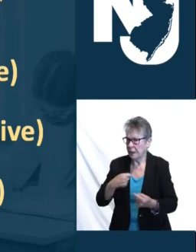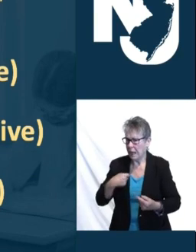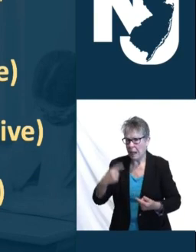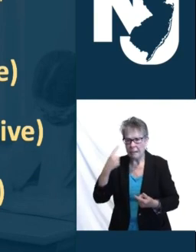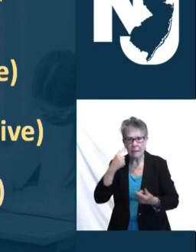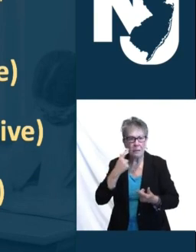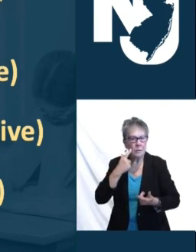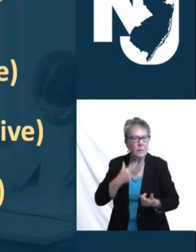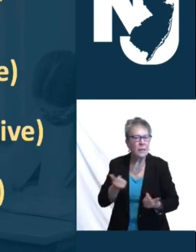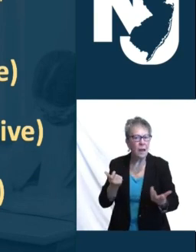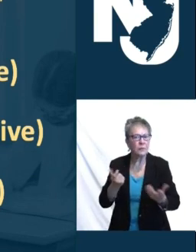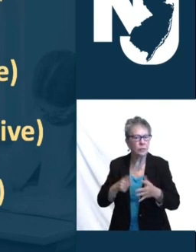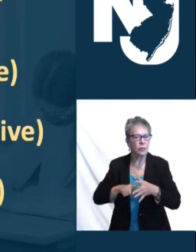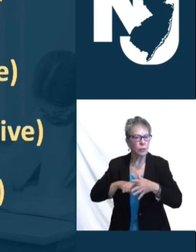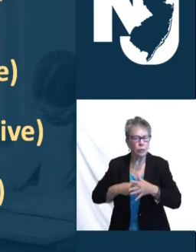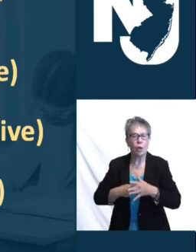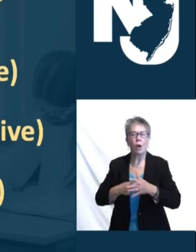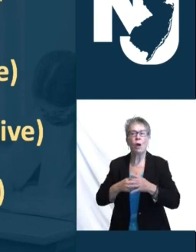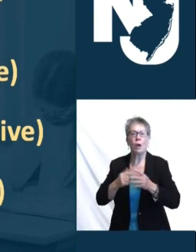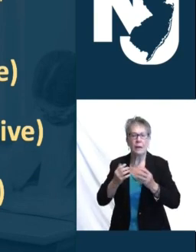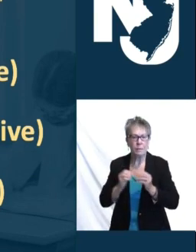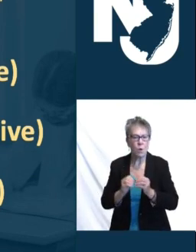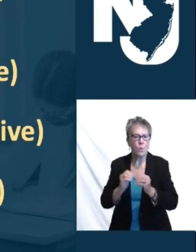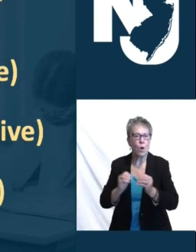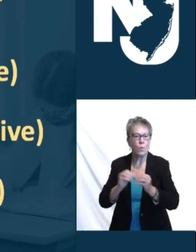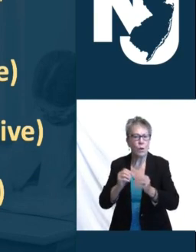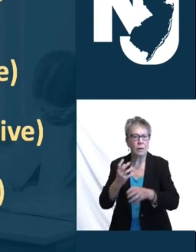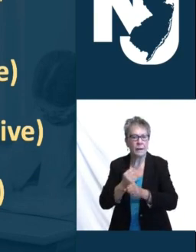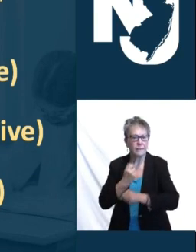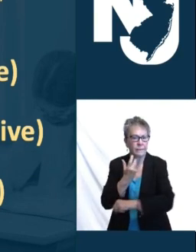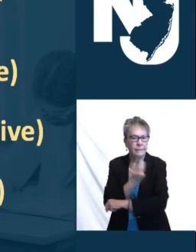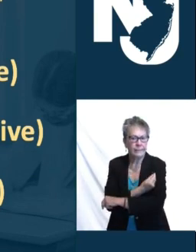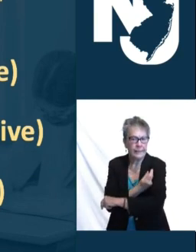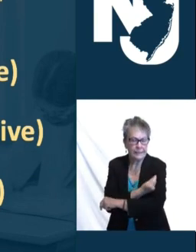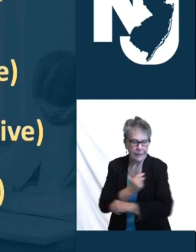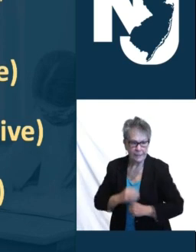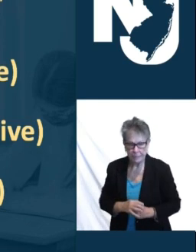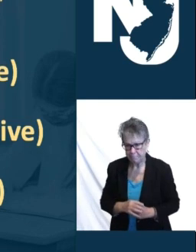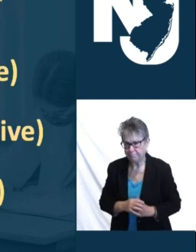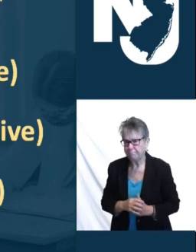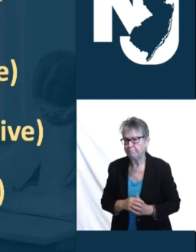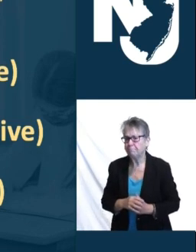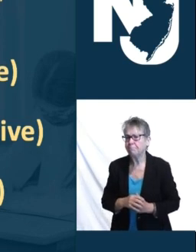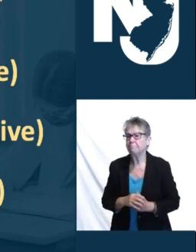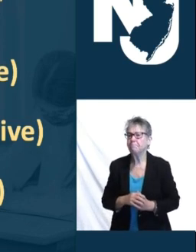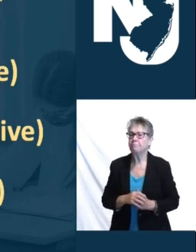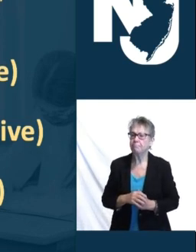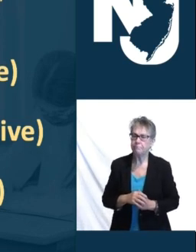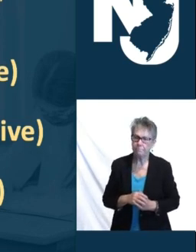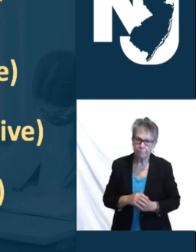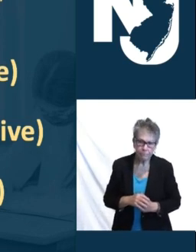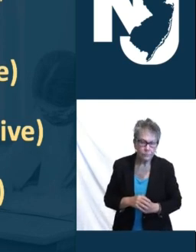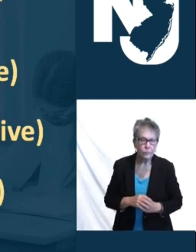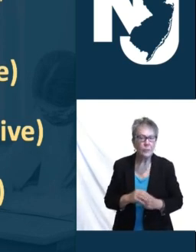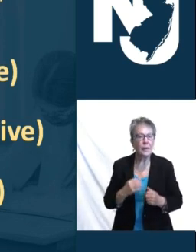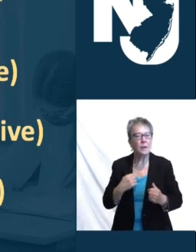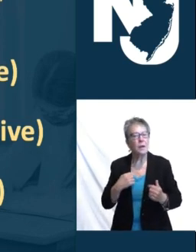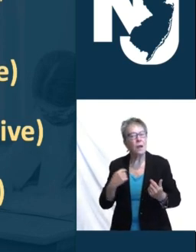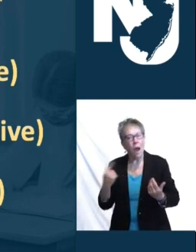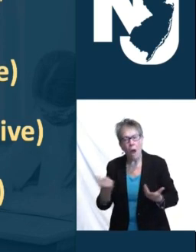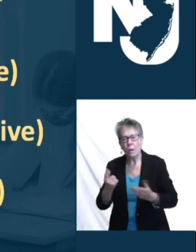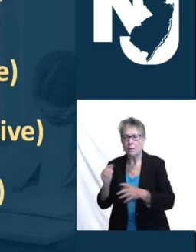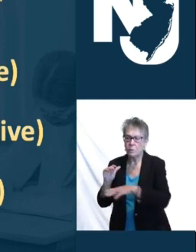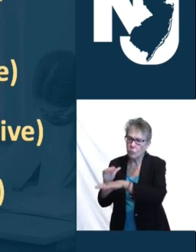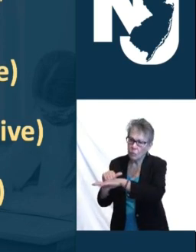vaccinations getting more broadly proliferated. And as always, a quick reminder that we know there